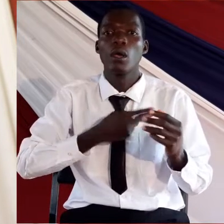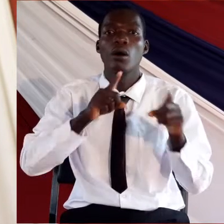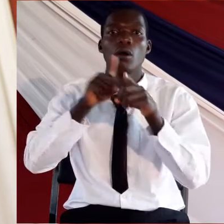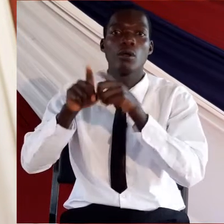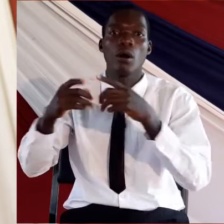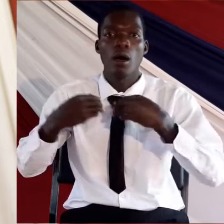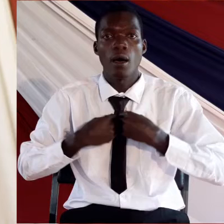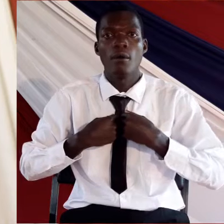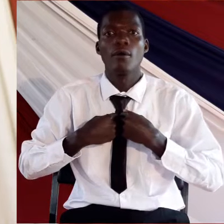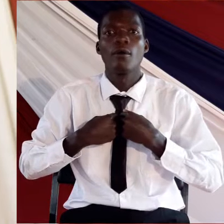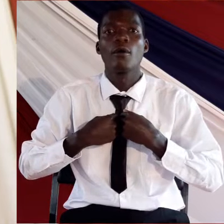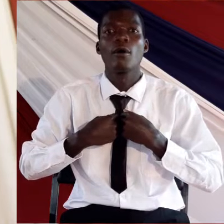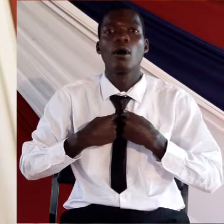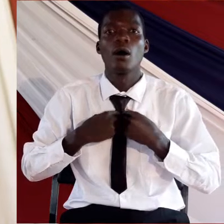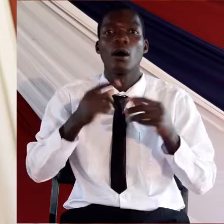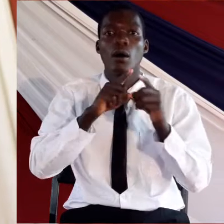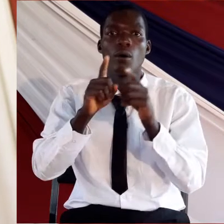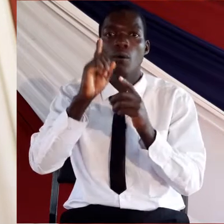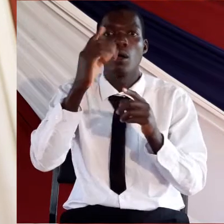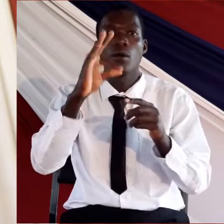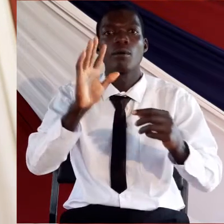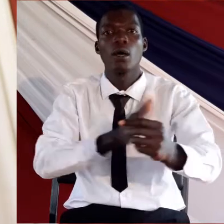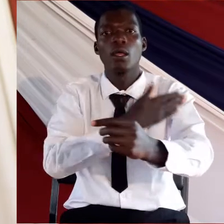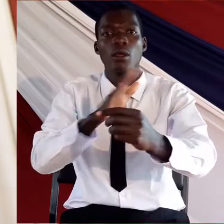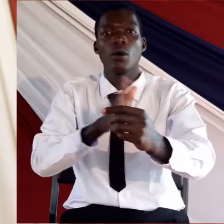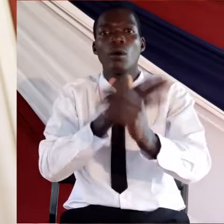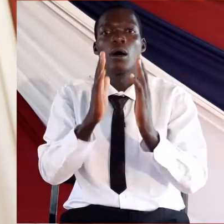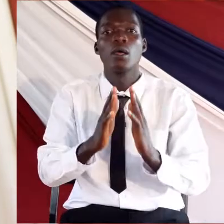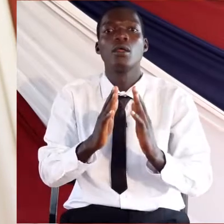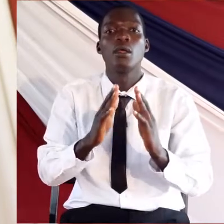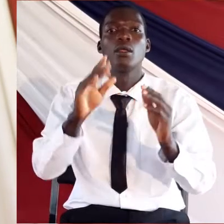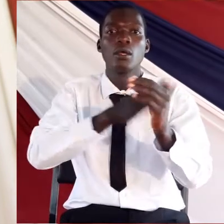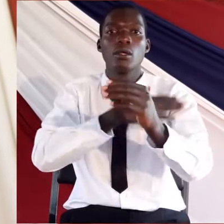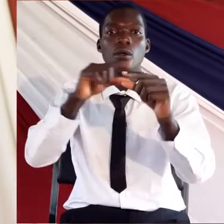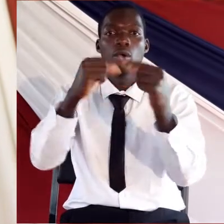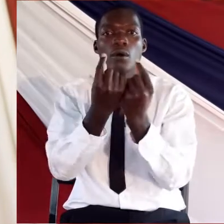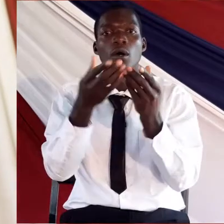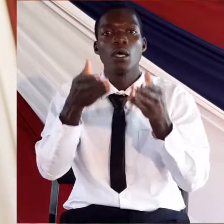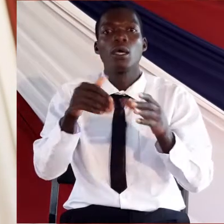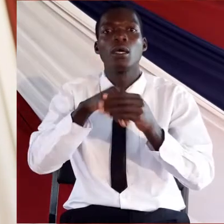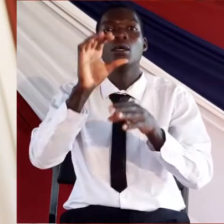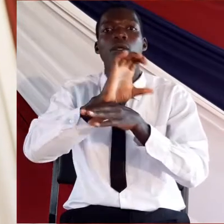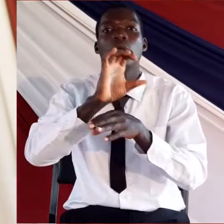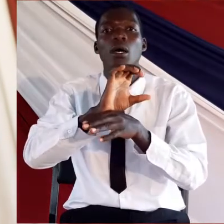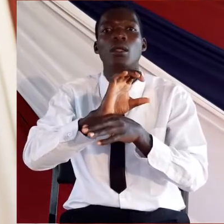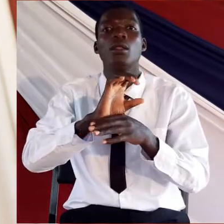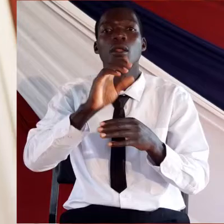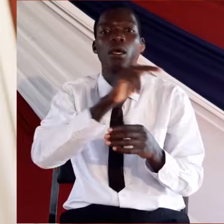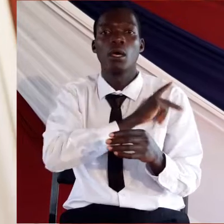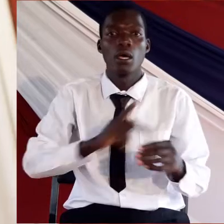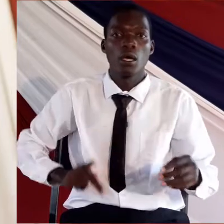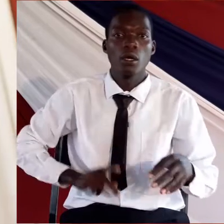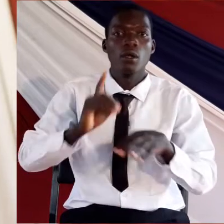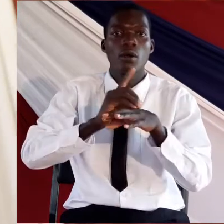are privileged to have one of our choirs or singing groups here in church, Heirs of the Kingdom. They